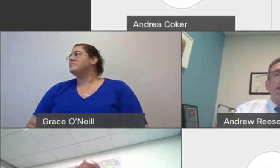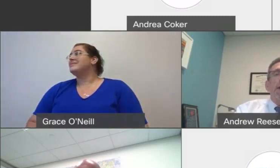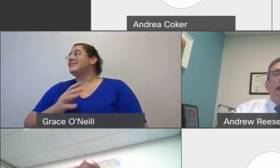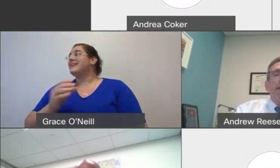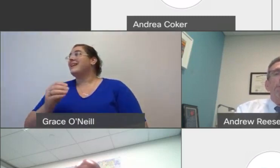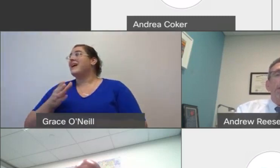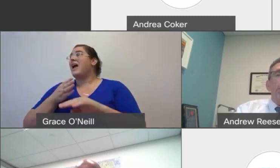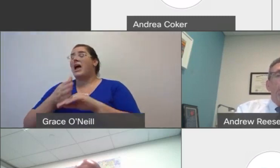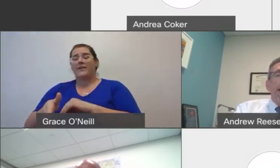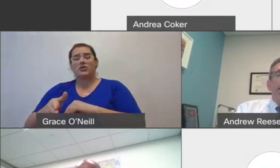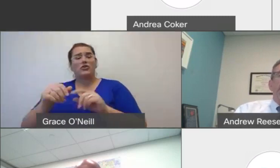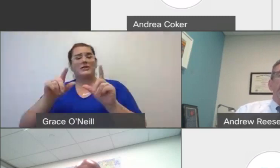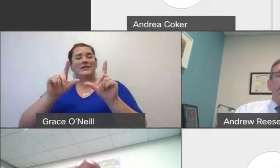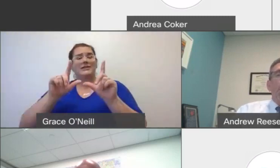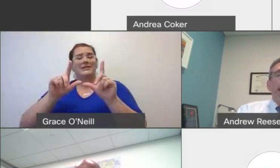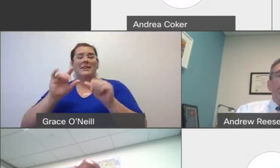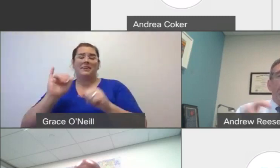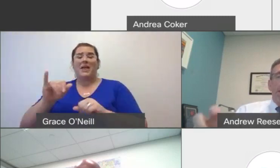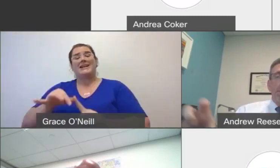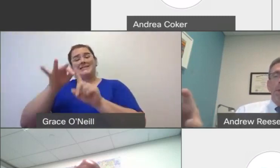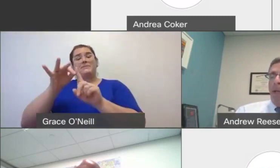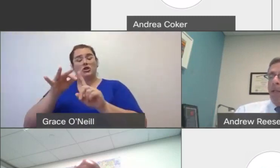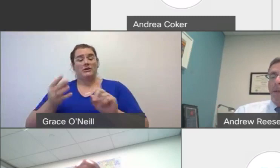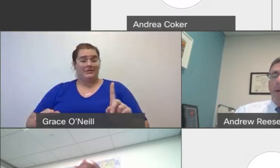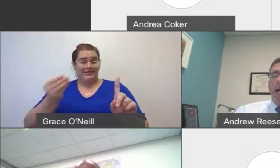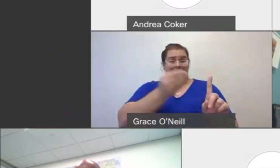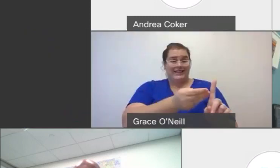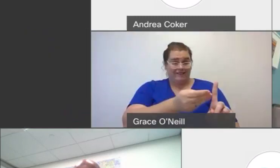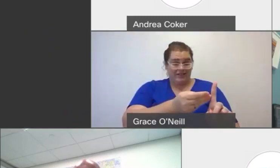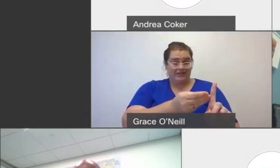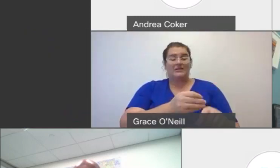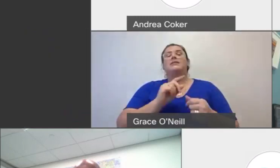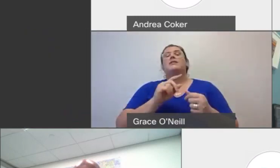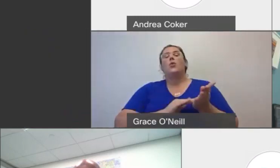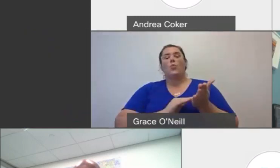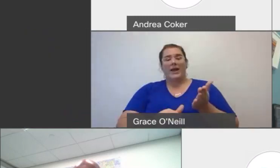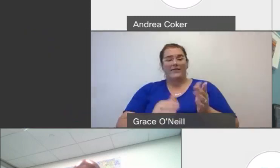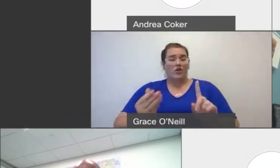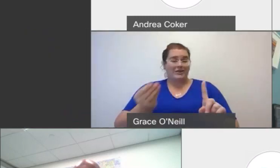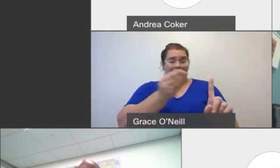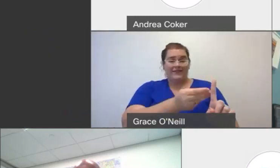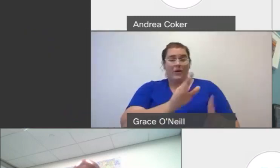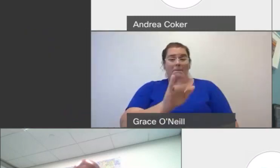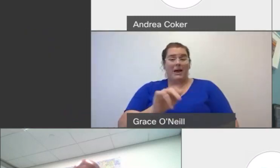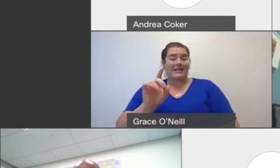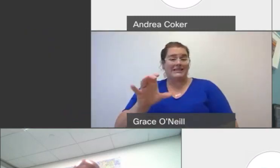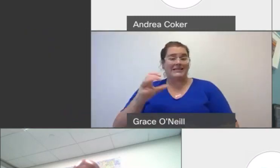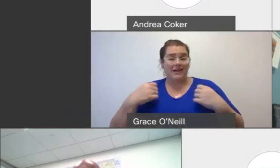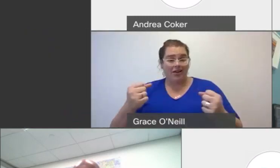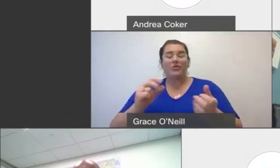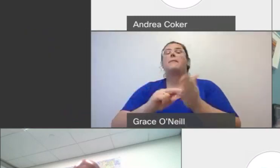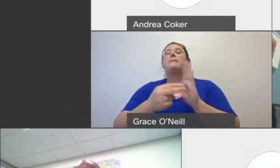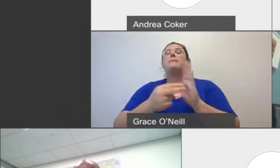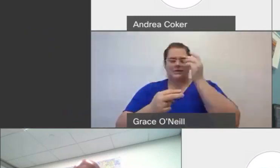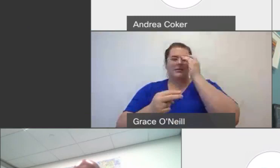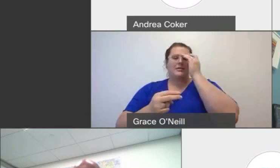exemptions have been granted, the waivers have been granted by DC Health, you will then be able to see